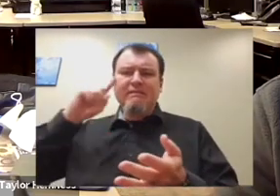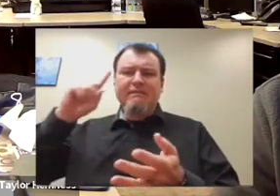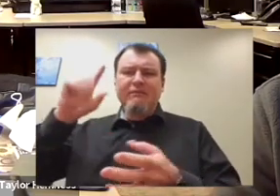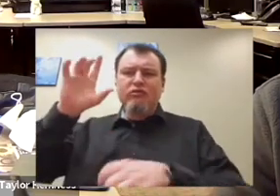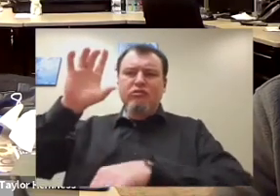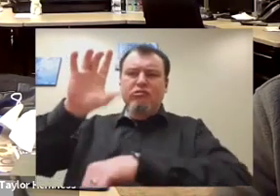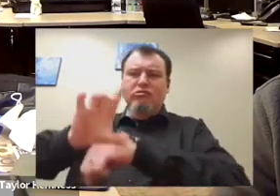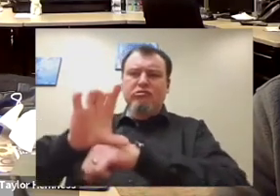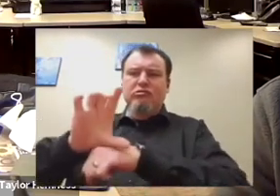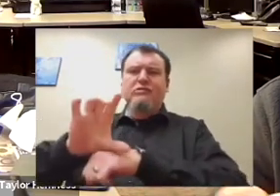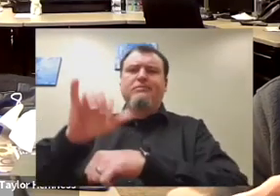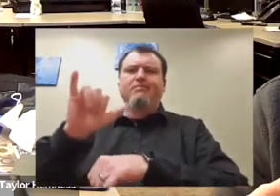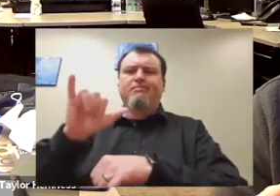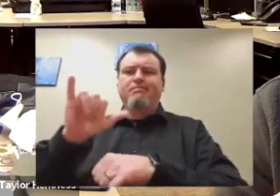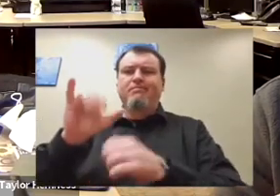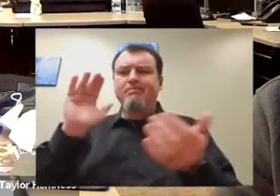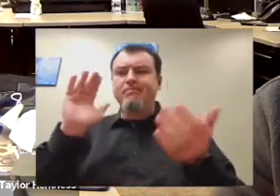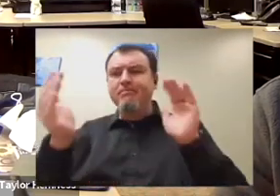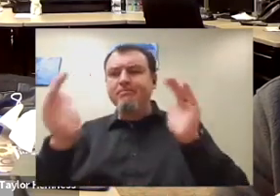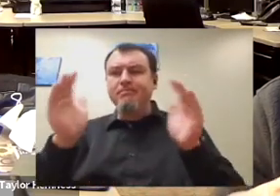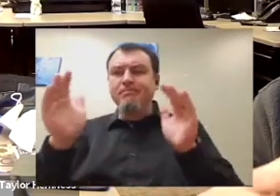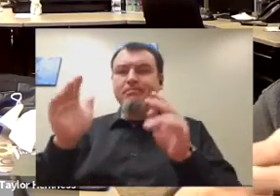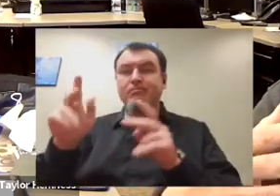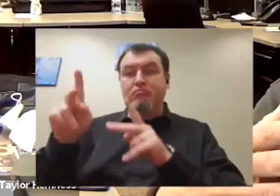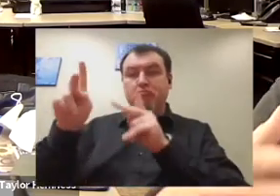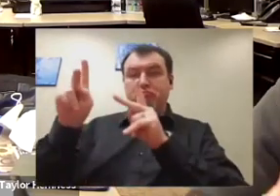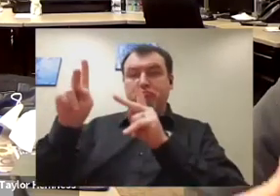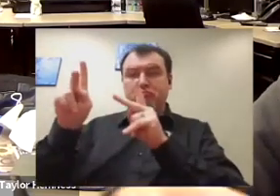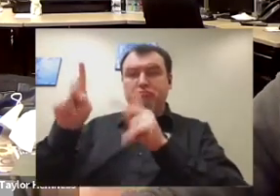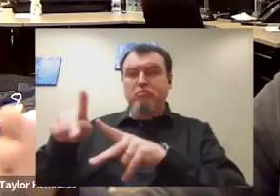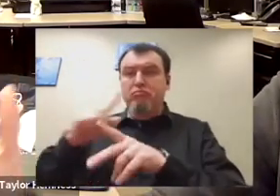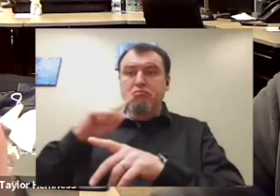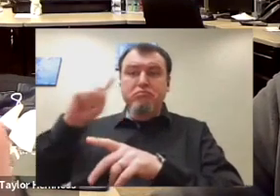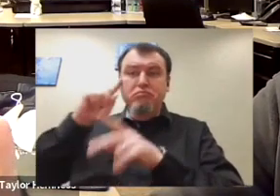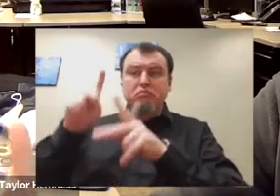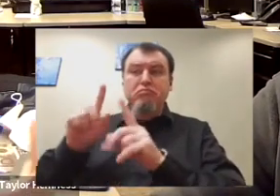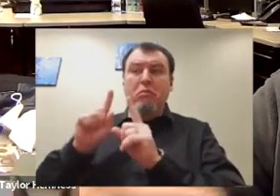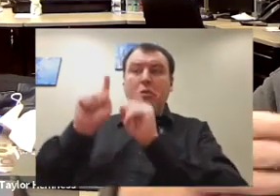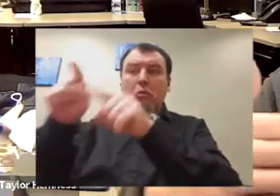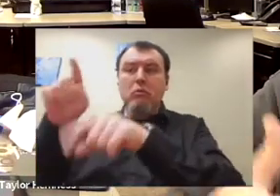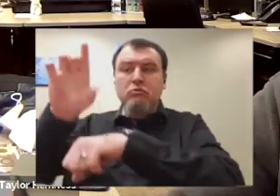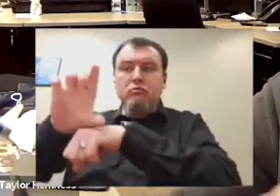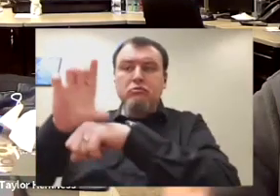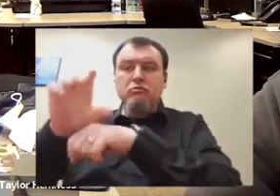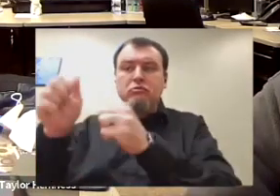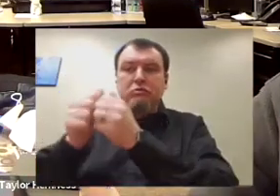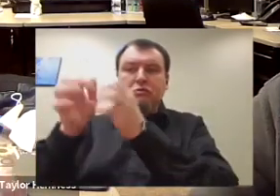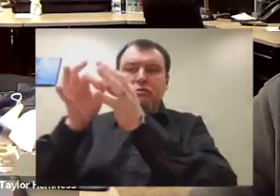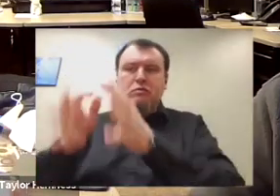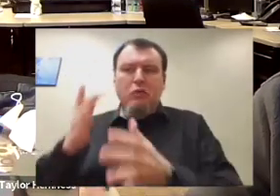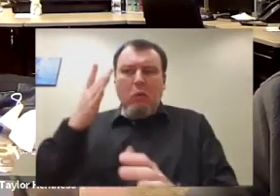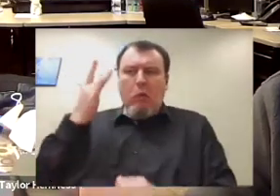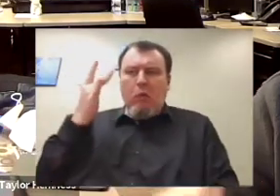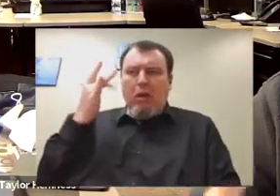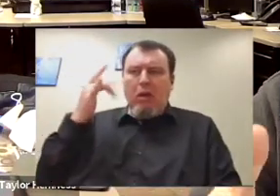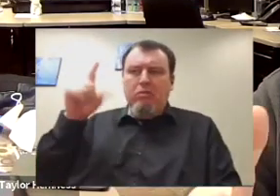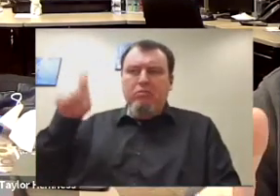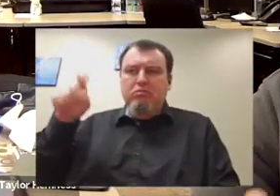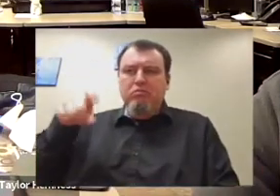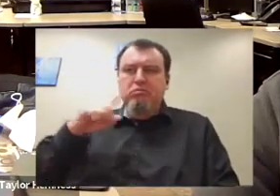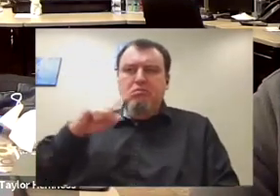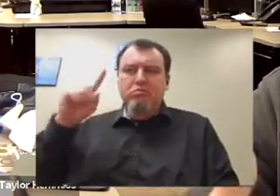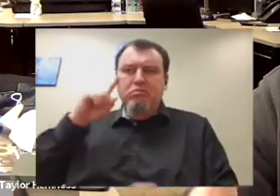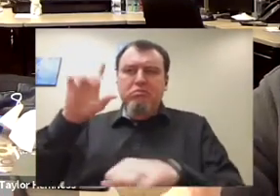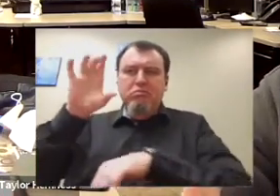deaf church compared to a person being able to go to a church that has an interpreter in place. Why a need for